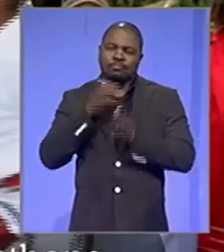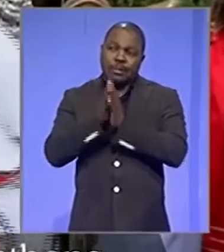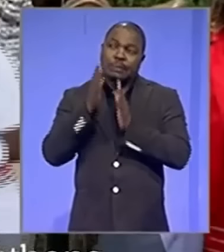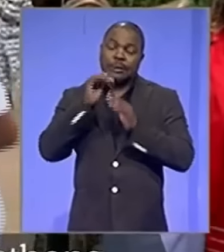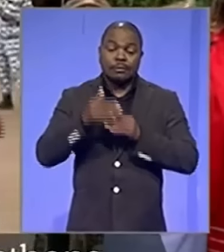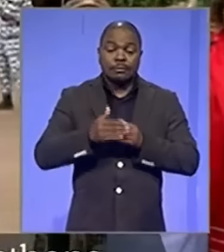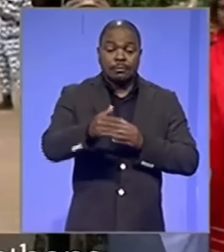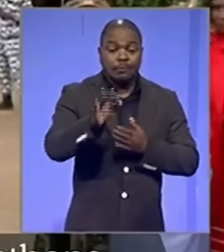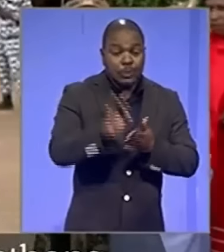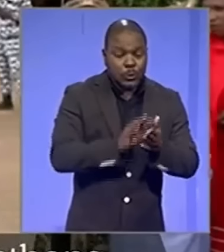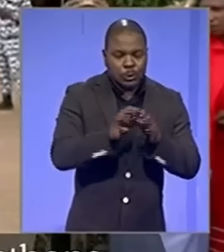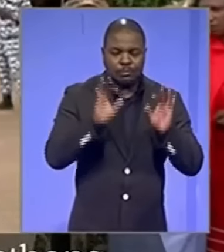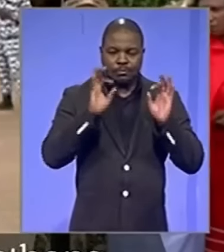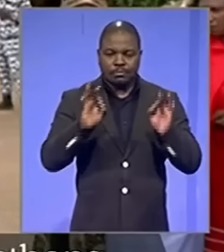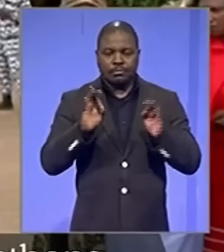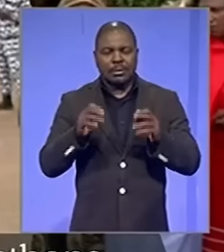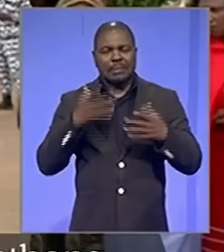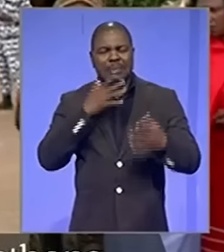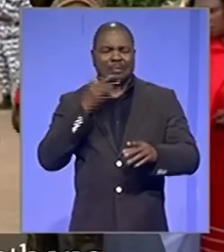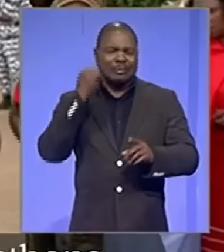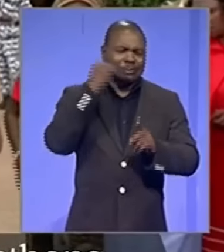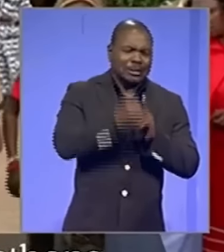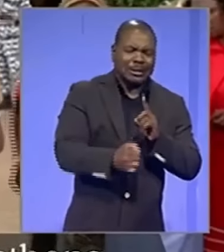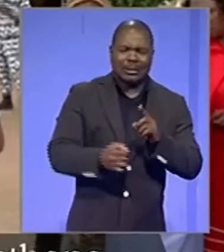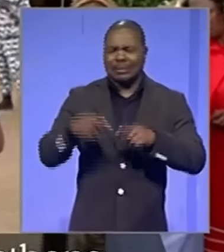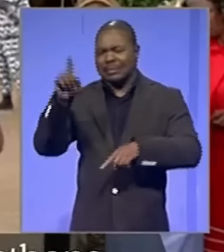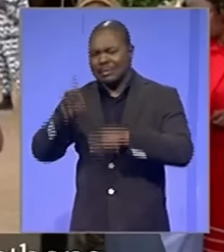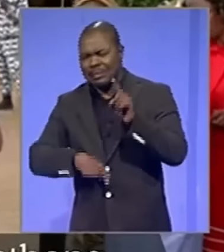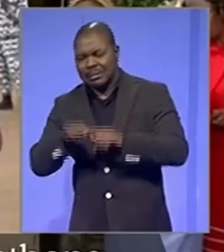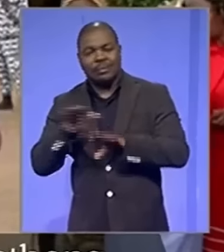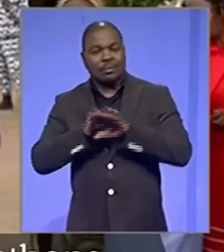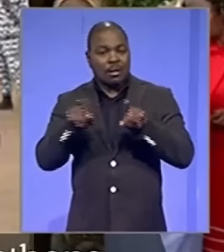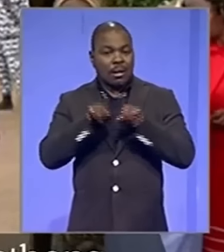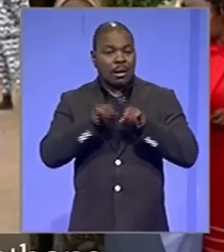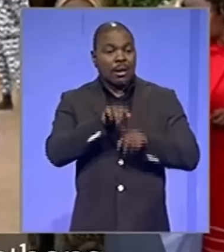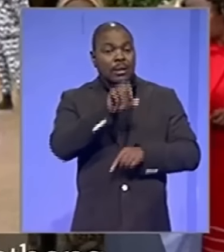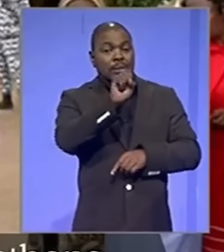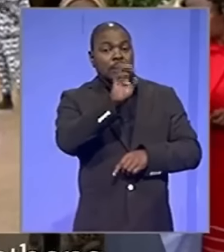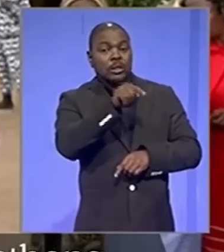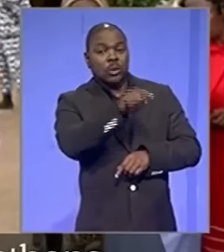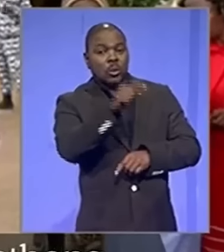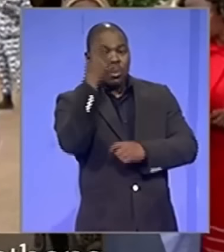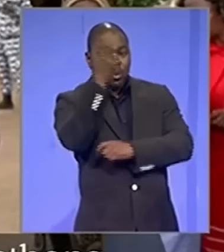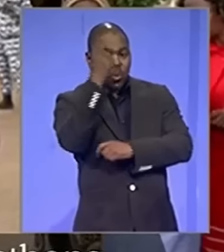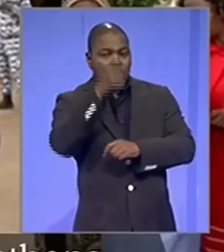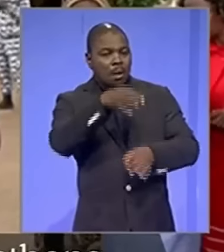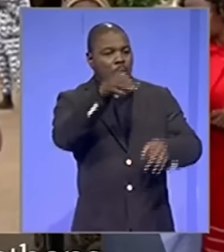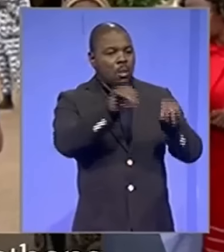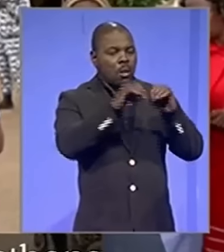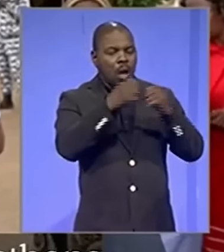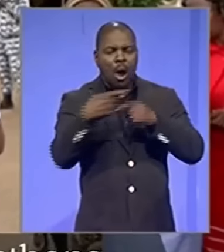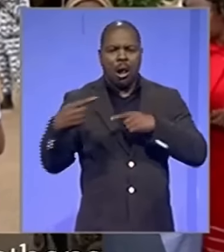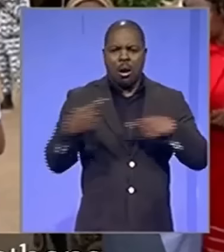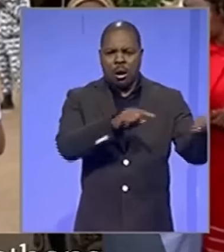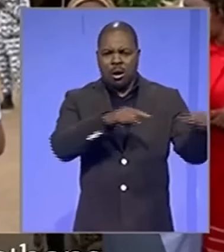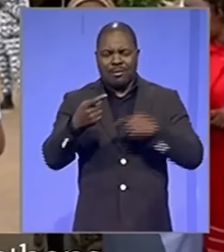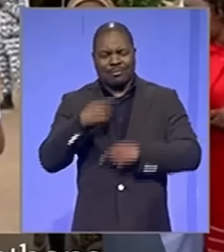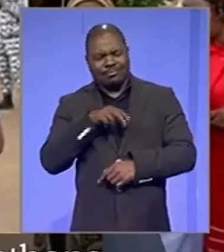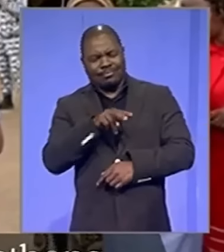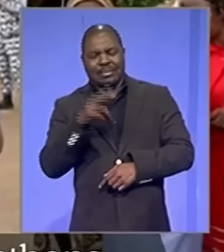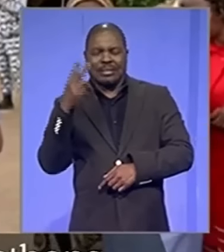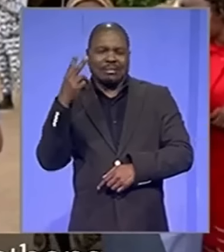nyake madi, a re nyake batho ba go bolayana. Re bone bothata bo tlhaile mo Sesego, di-political party tse pedi ba lwana. E di a swabisa